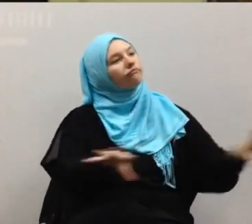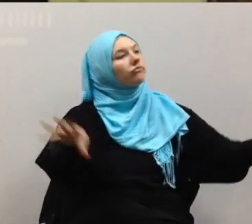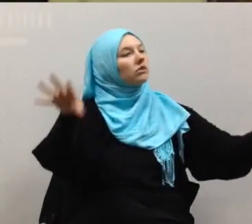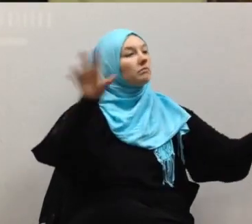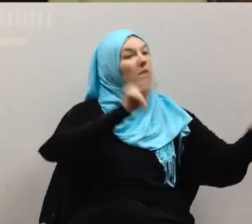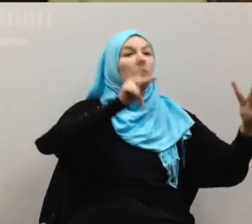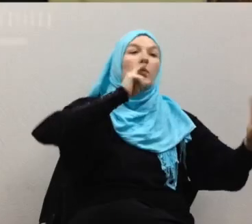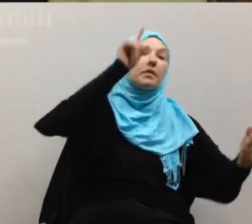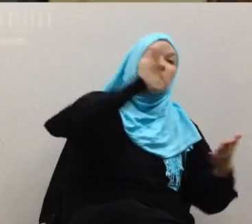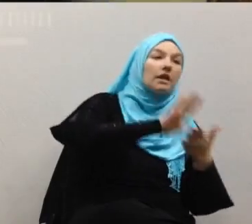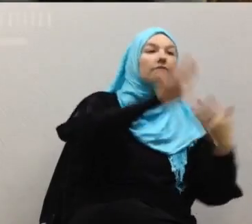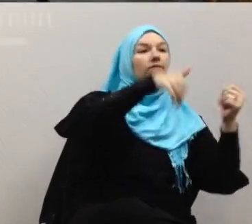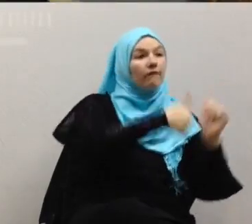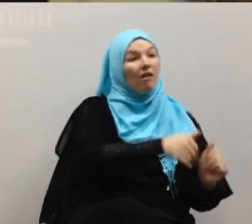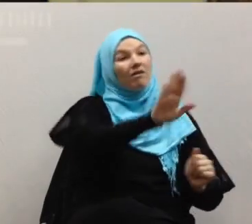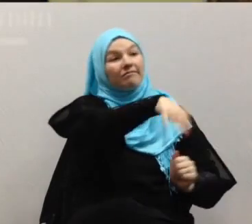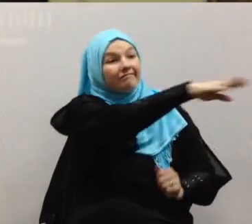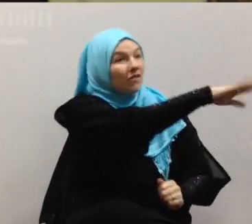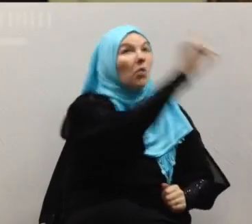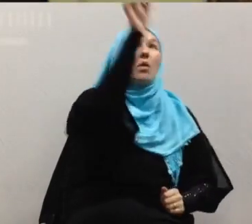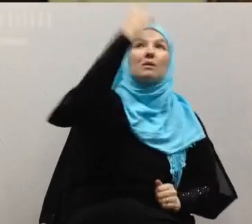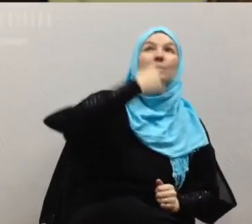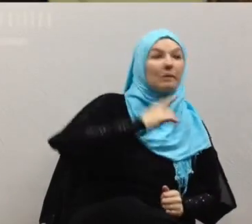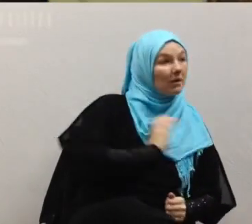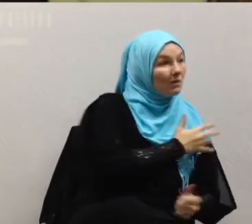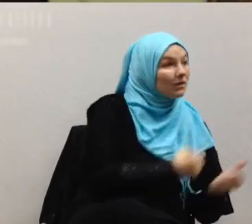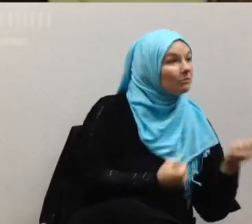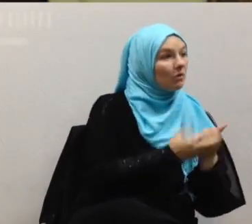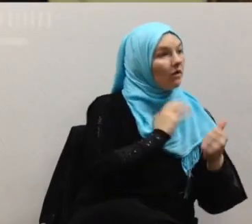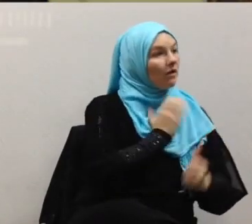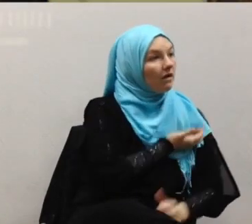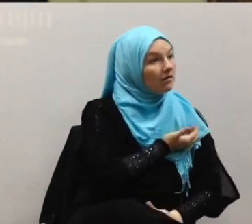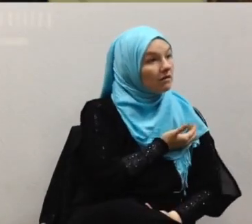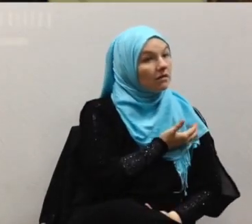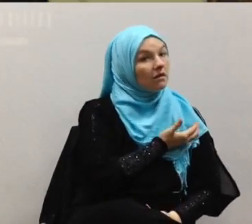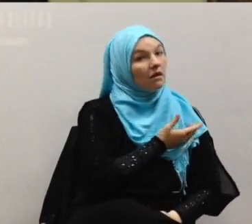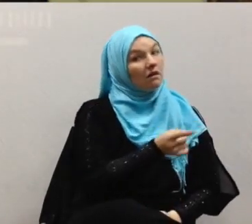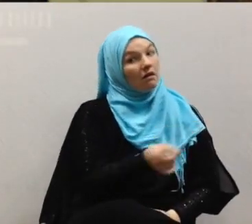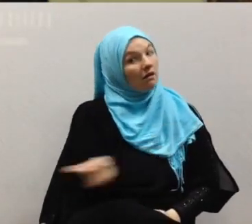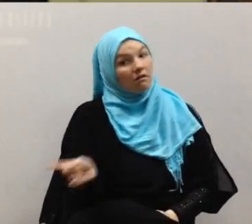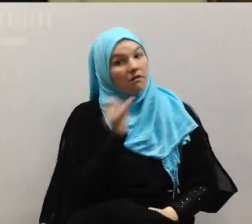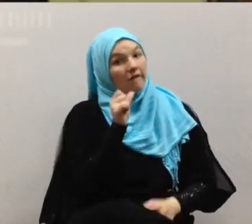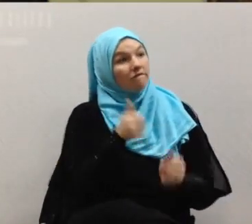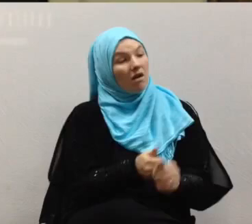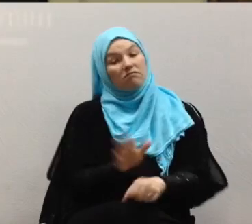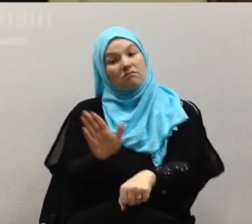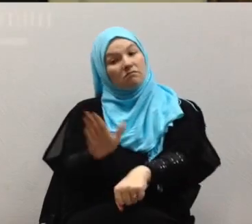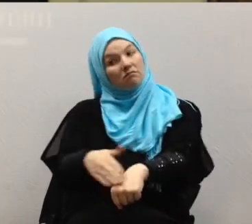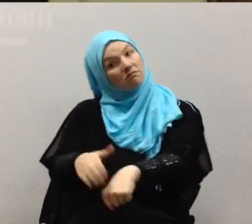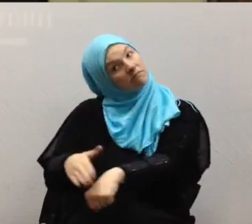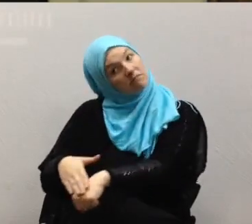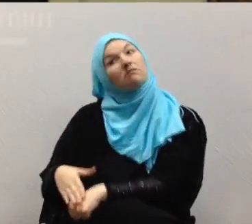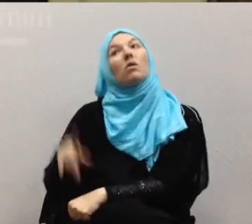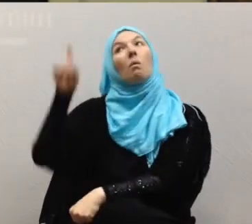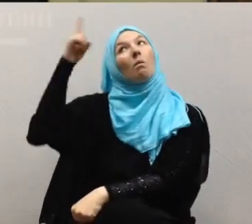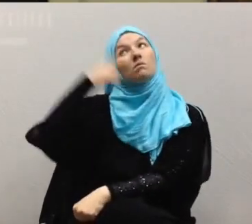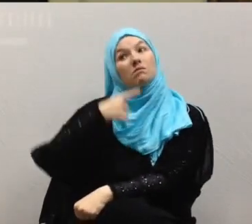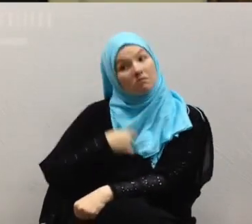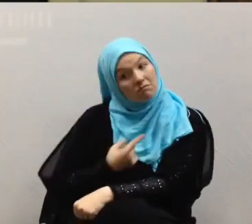through, and to warn those who are not following, are not believing, and are not